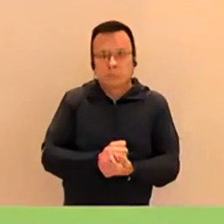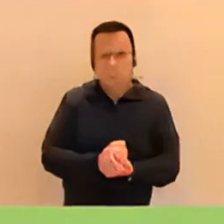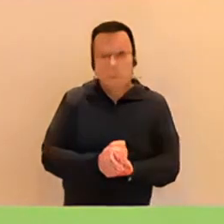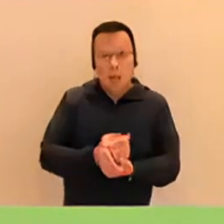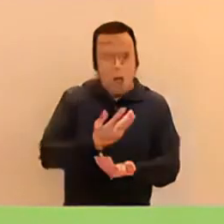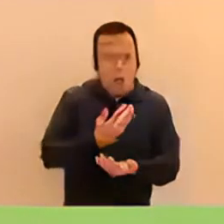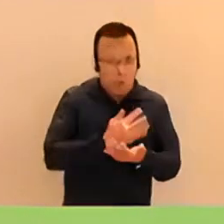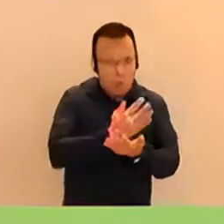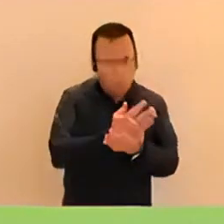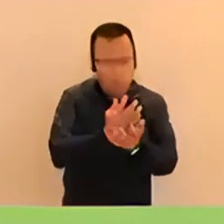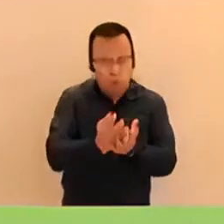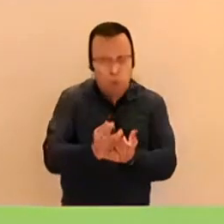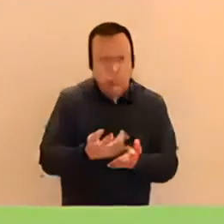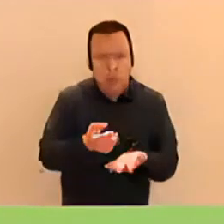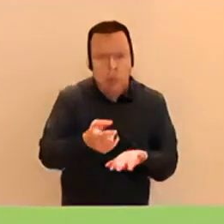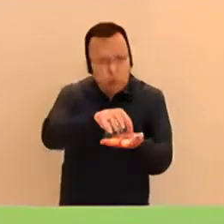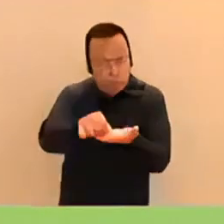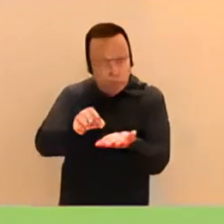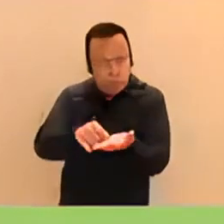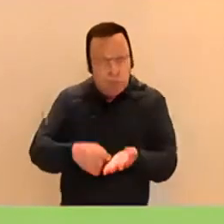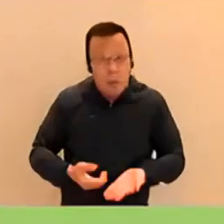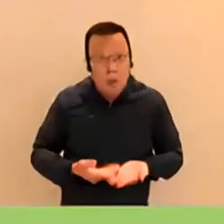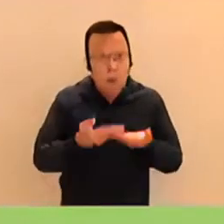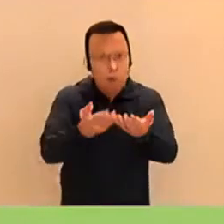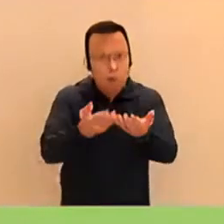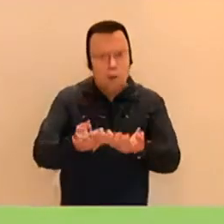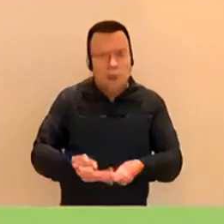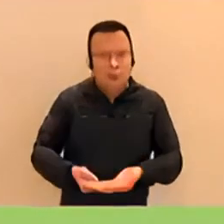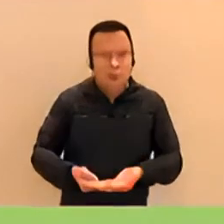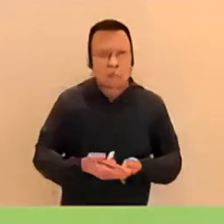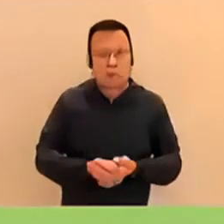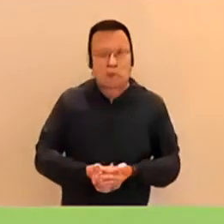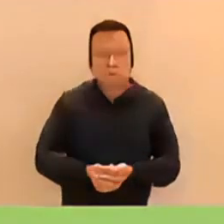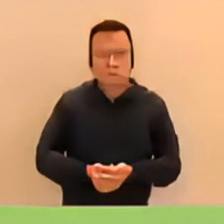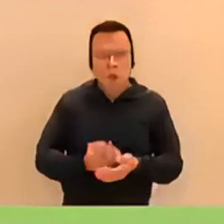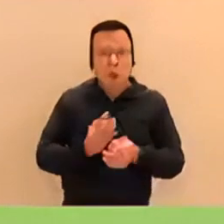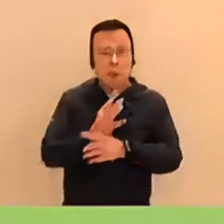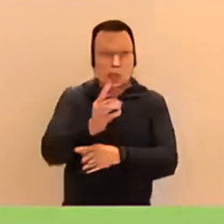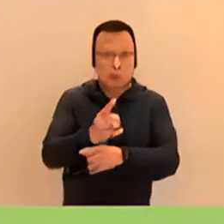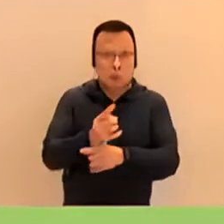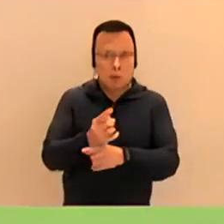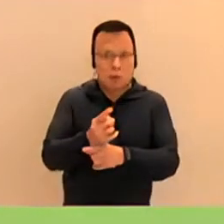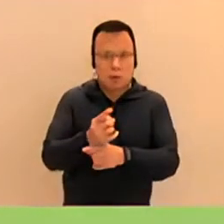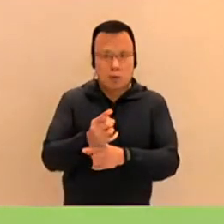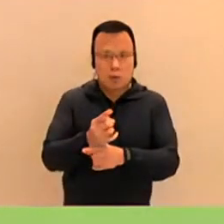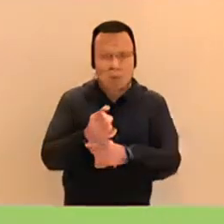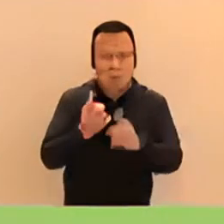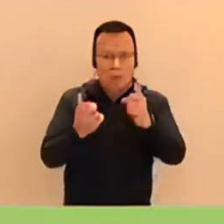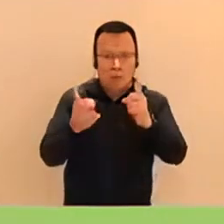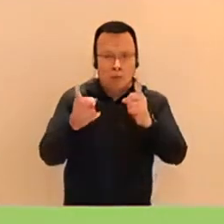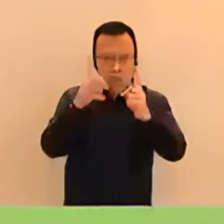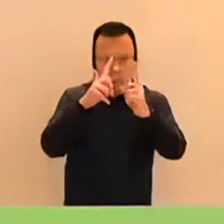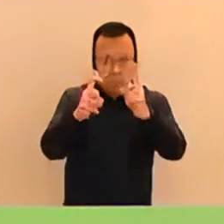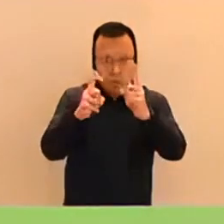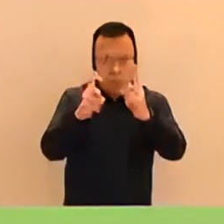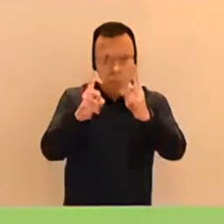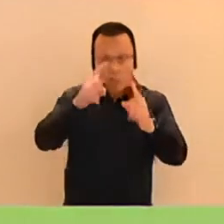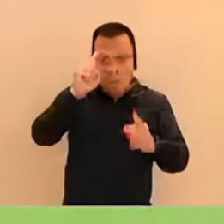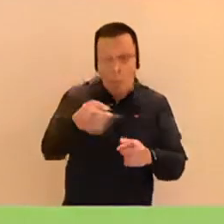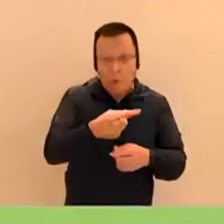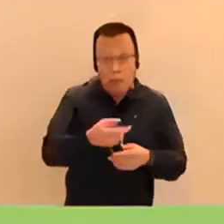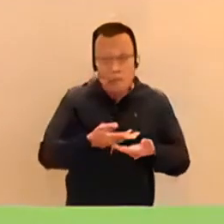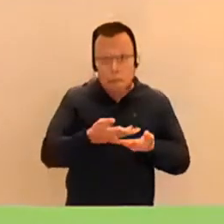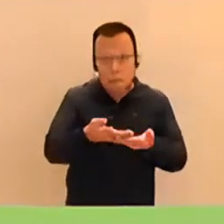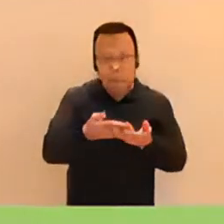will accommodate about 190,000 to 210,000 residential flats for